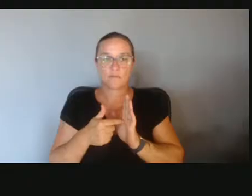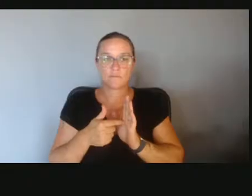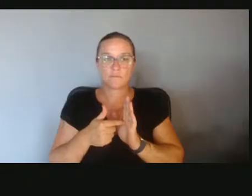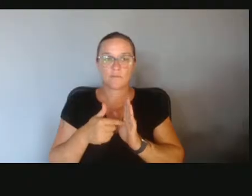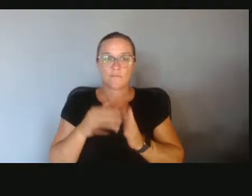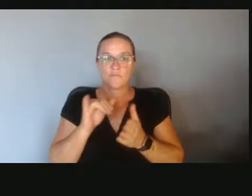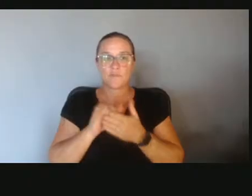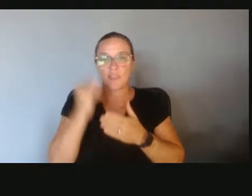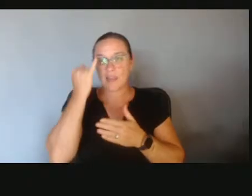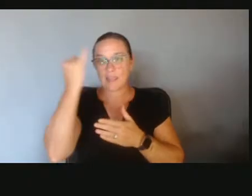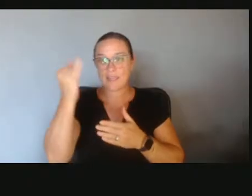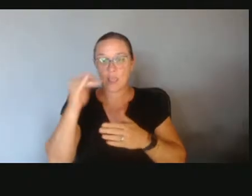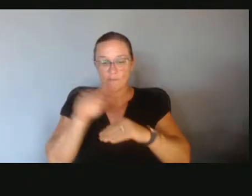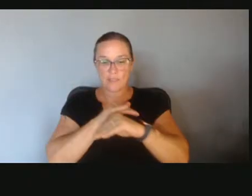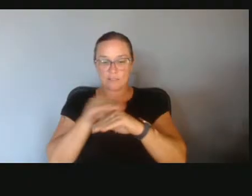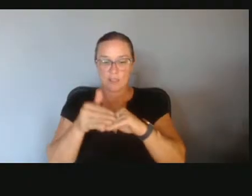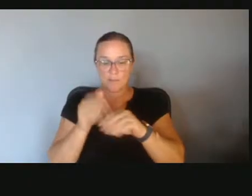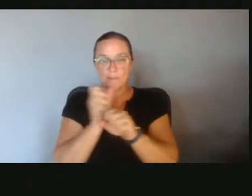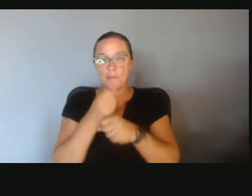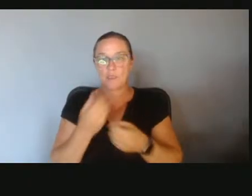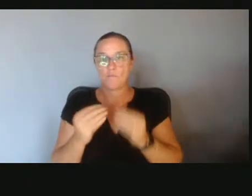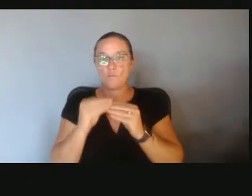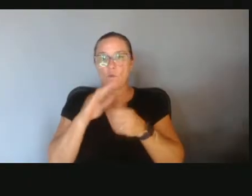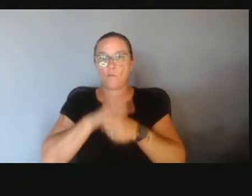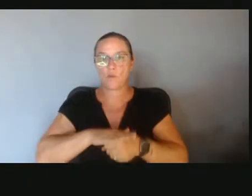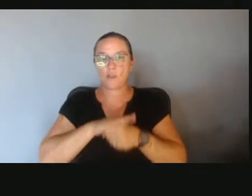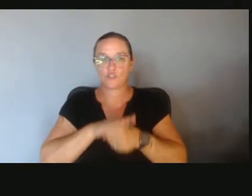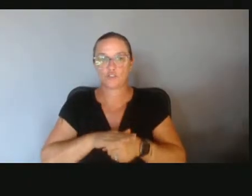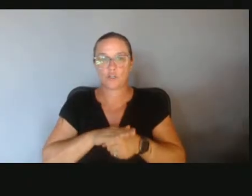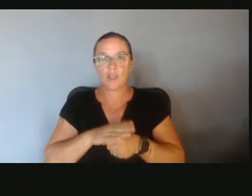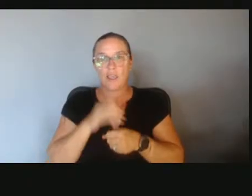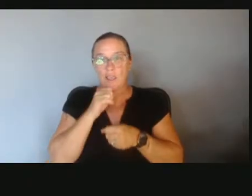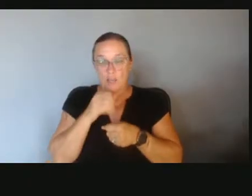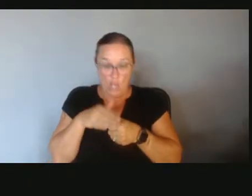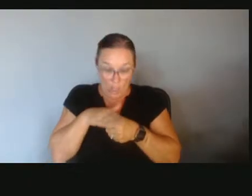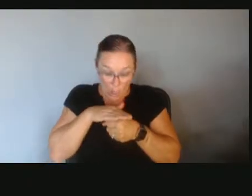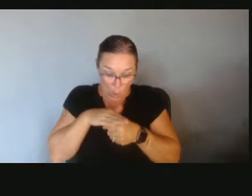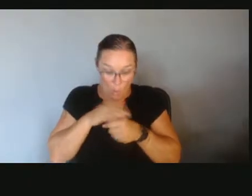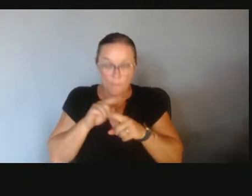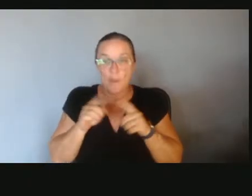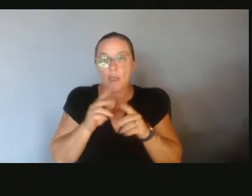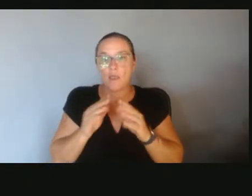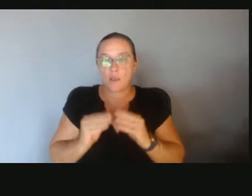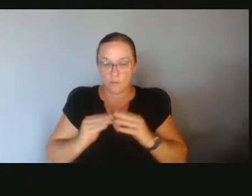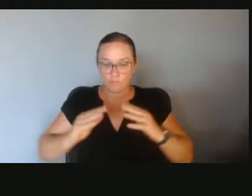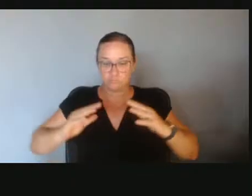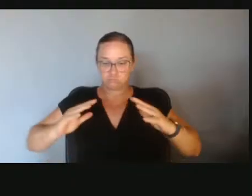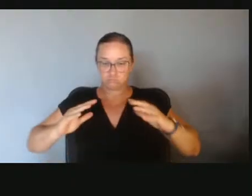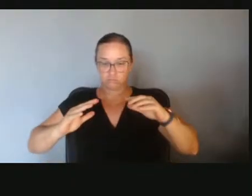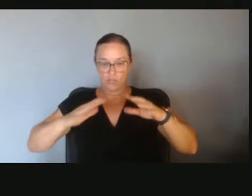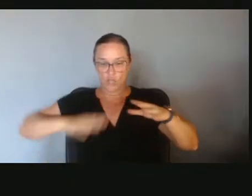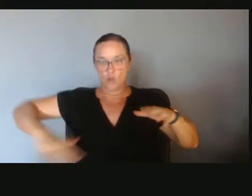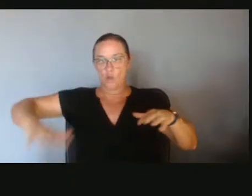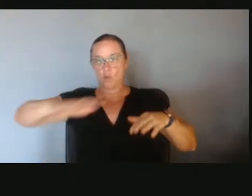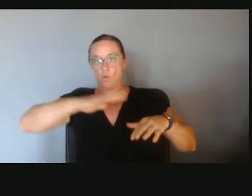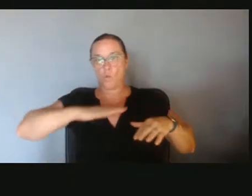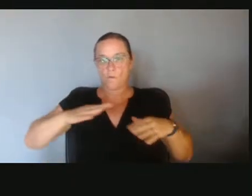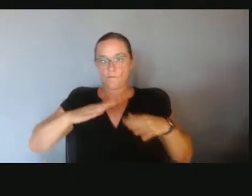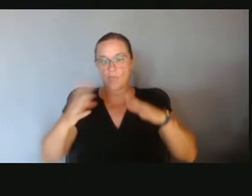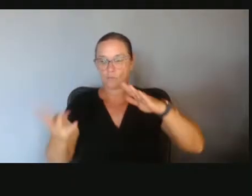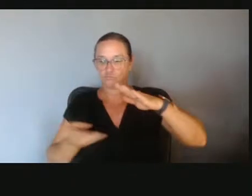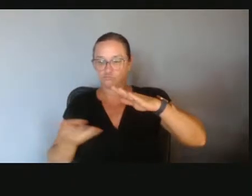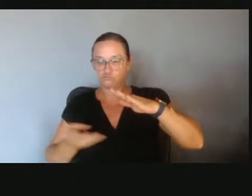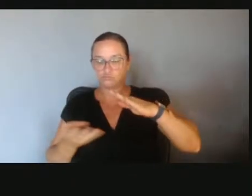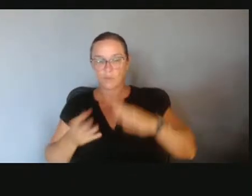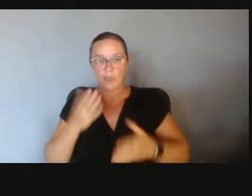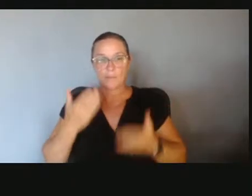summit pressurizing, not as localized, but building more pressure that's broader, that allows injection into these areas and possibly